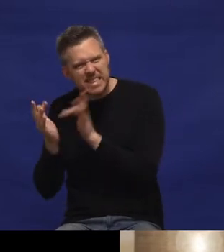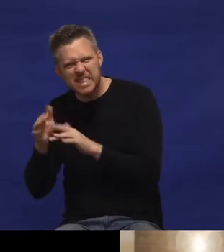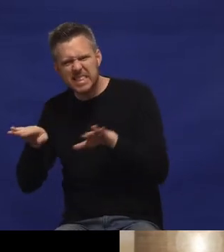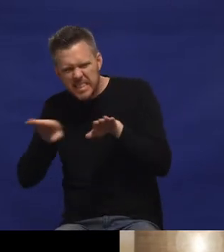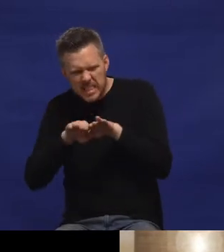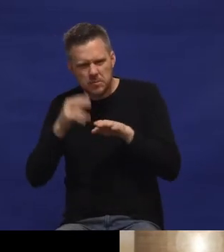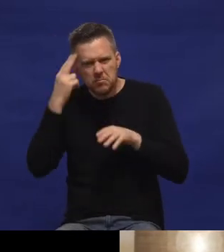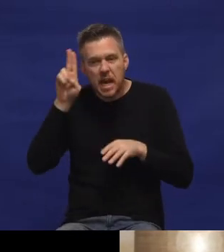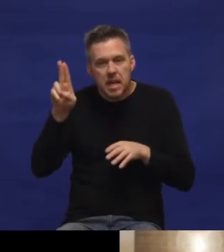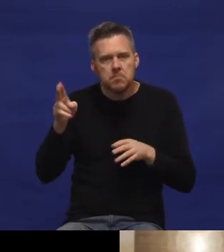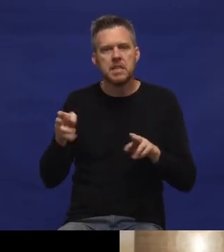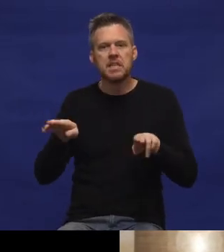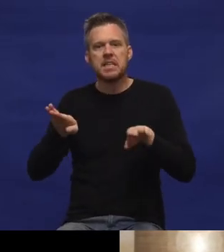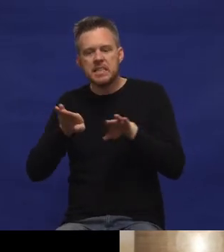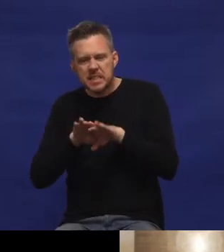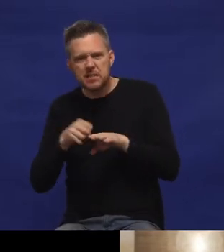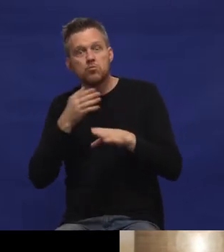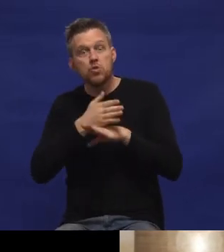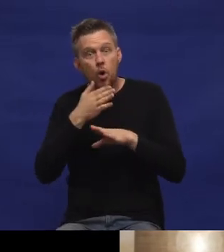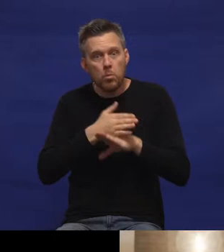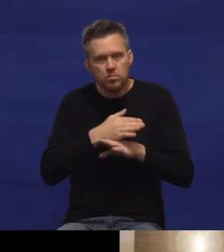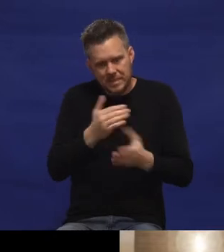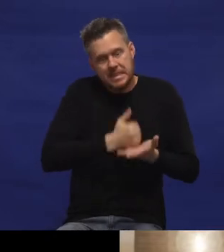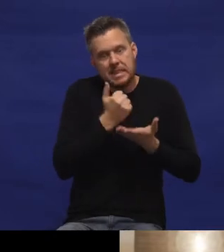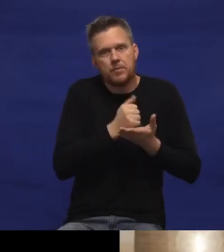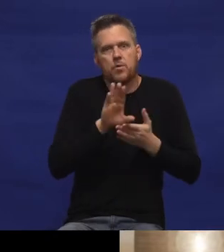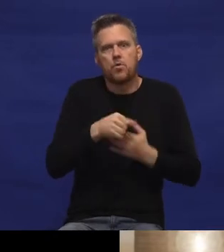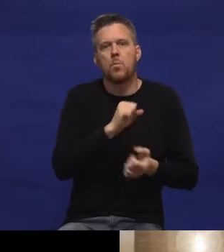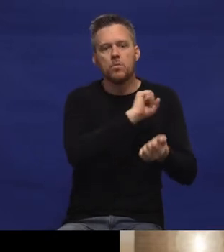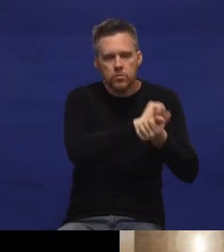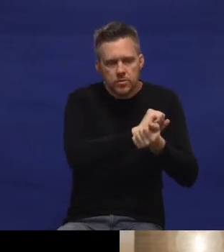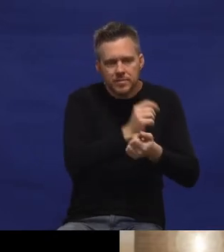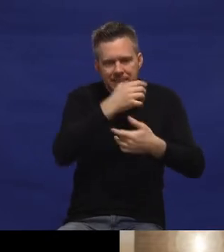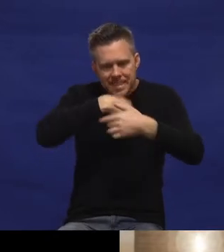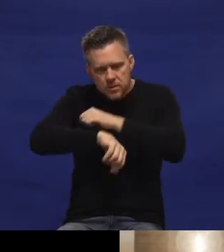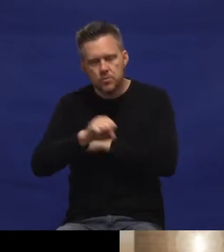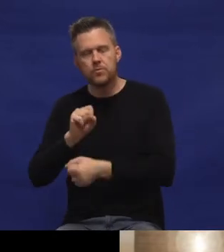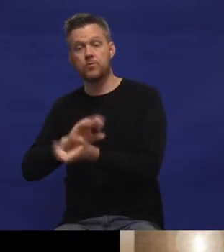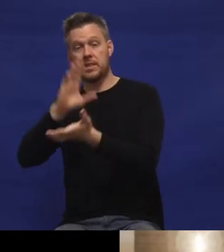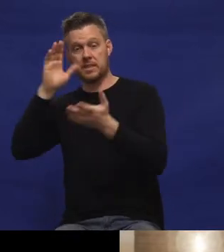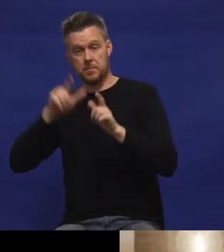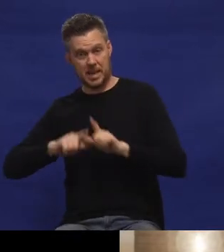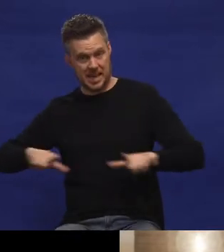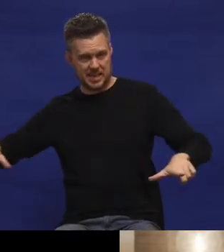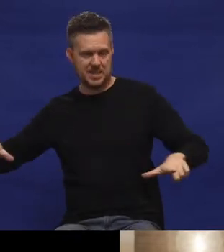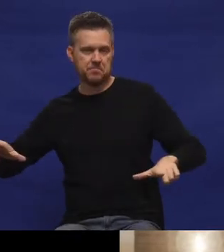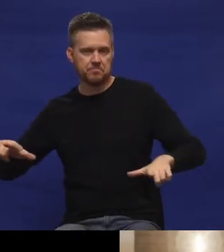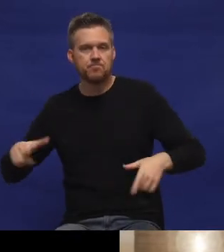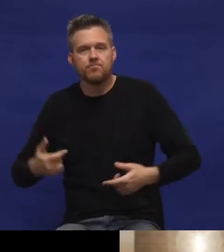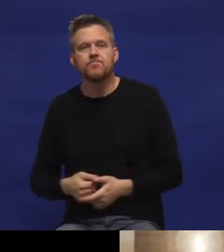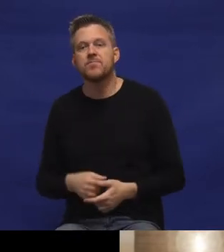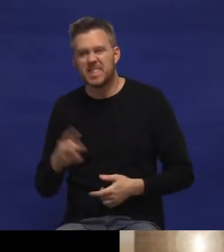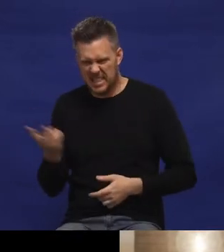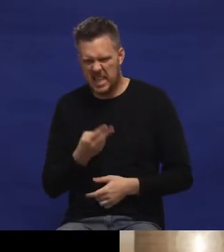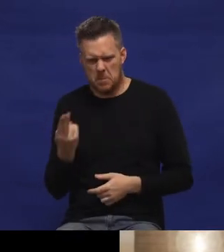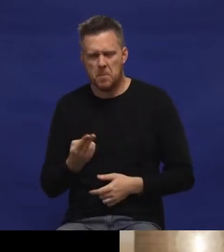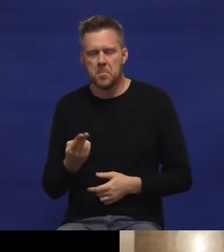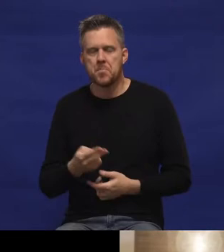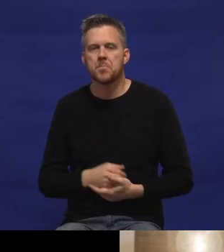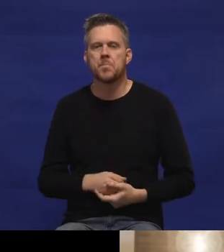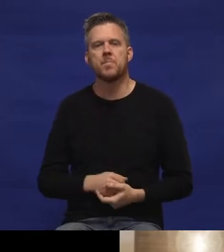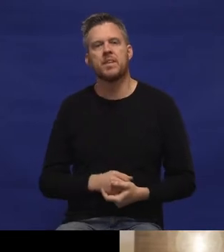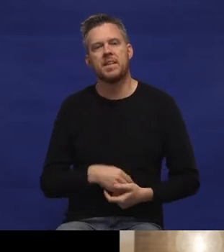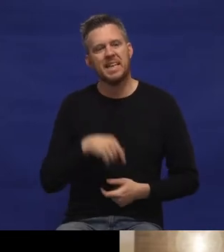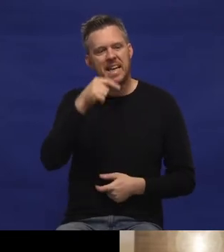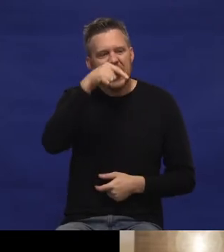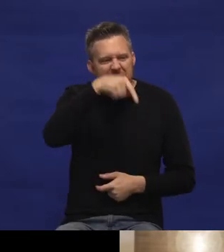God's people out of bondage and into a freedom or a promised land. And so in this particular